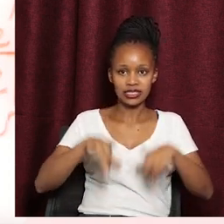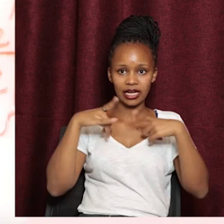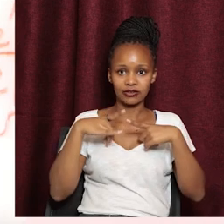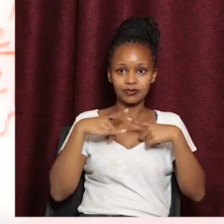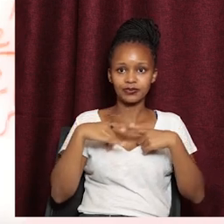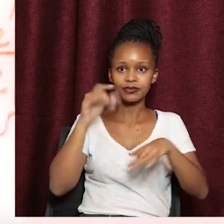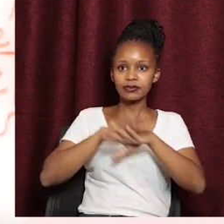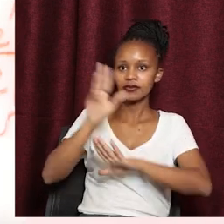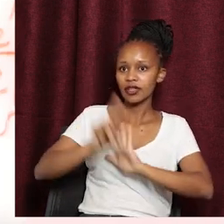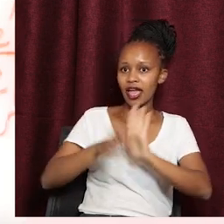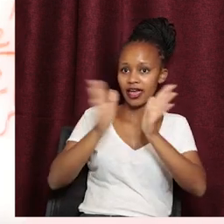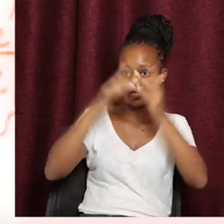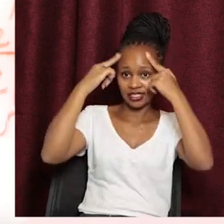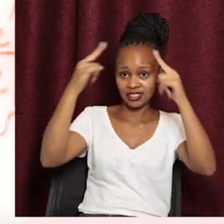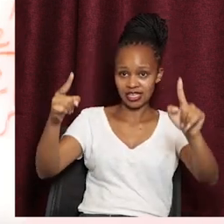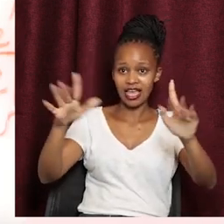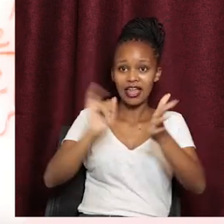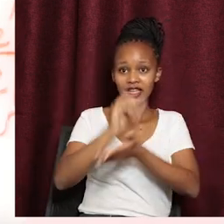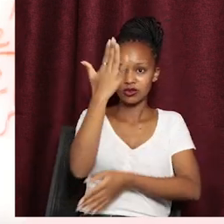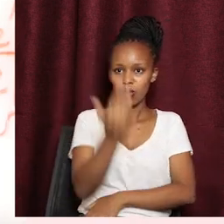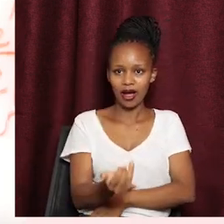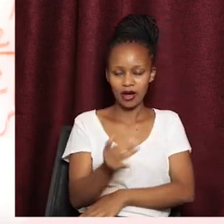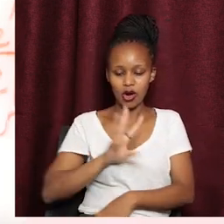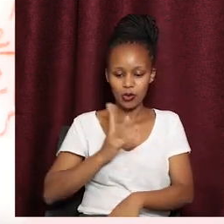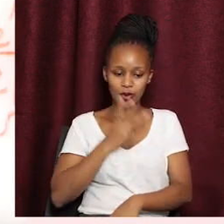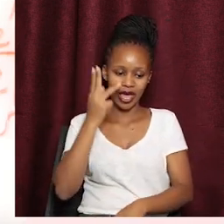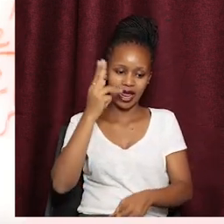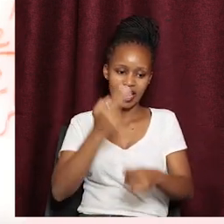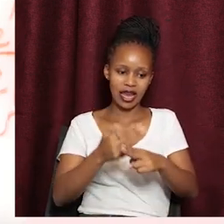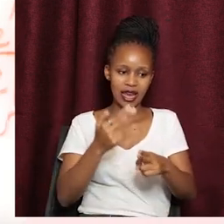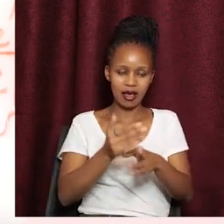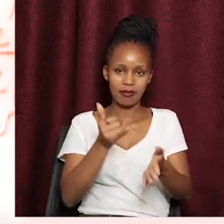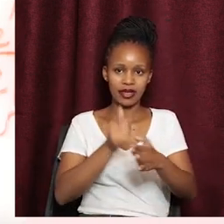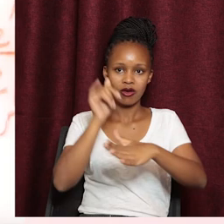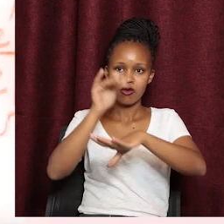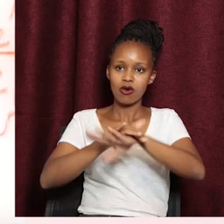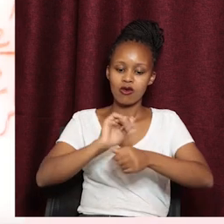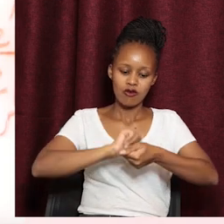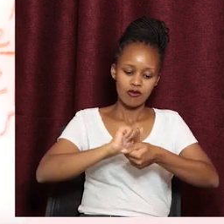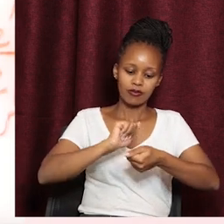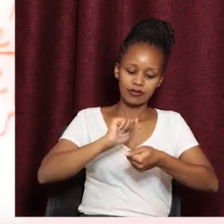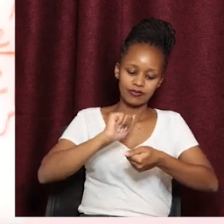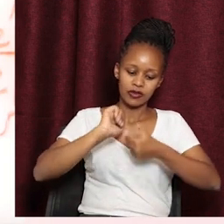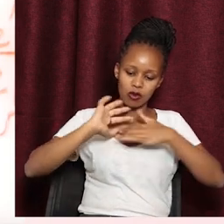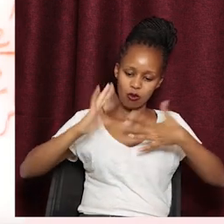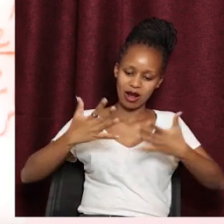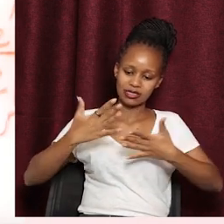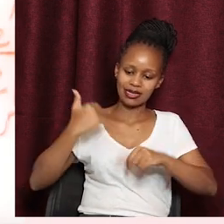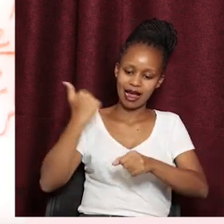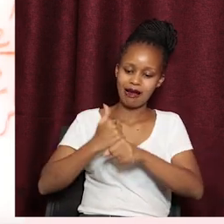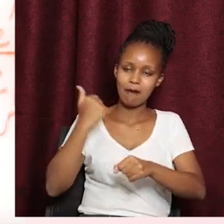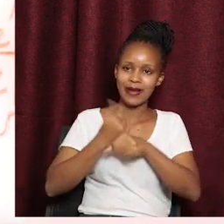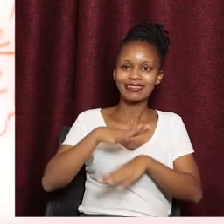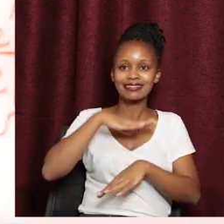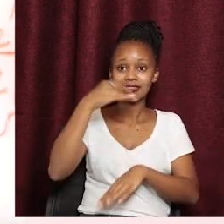victory. No wonder we called it good. Because what was meant for our death,